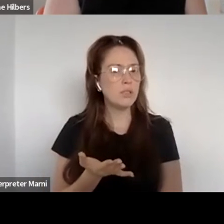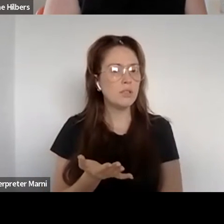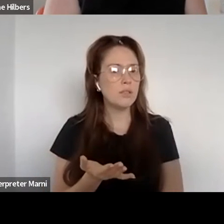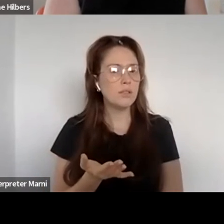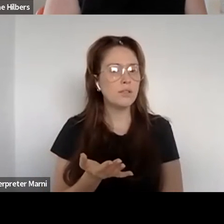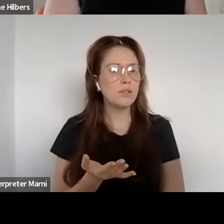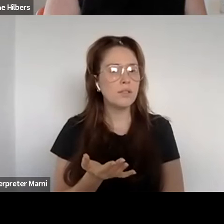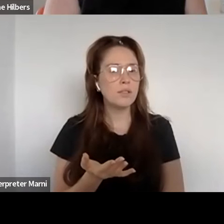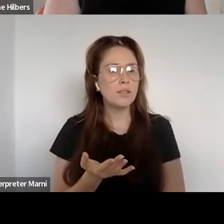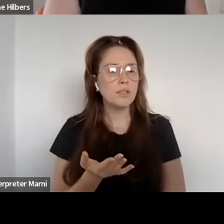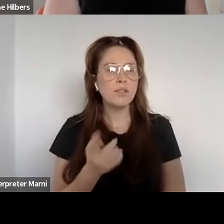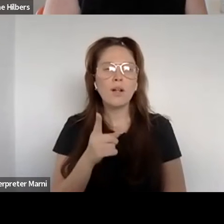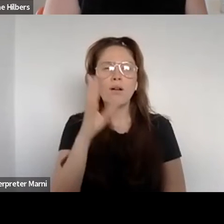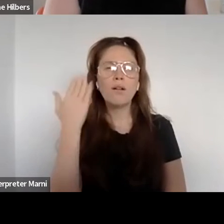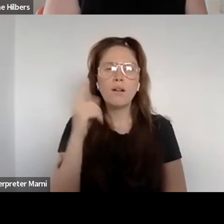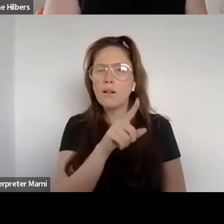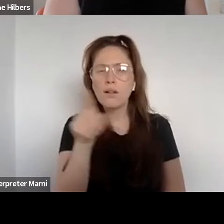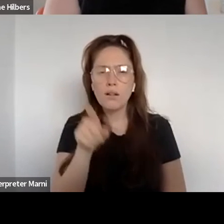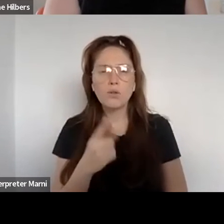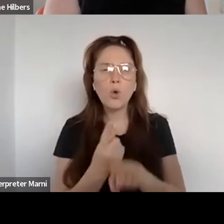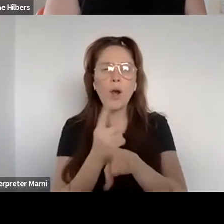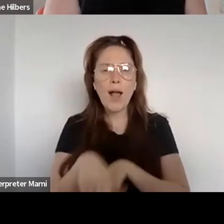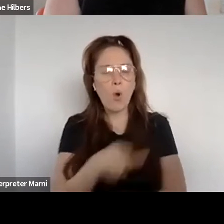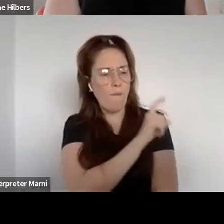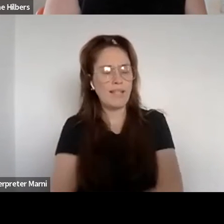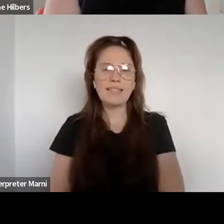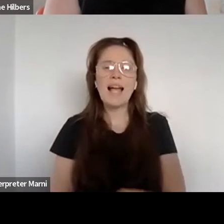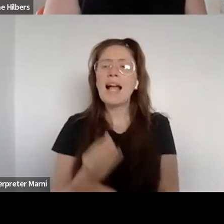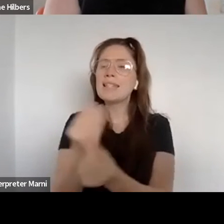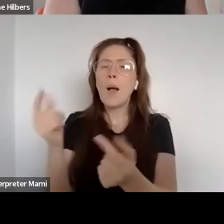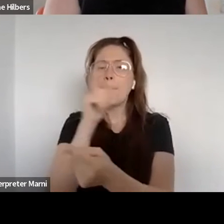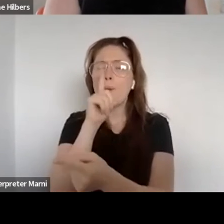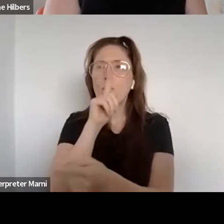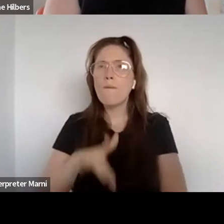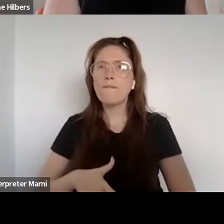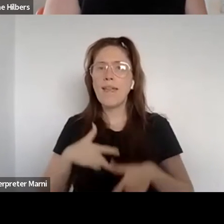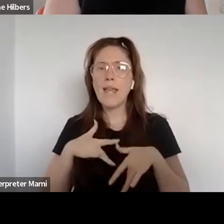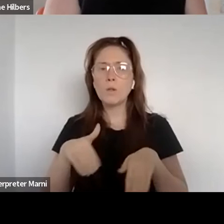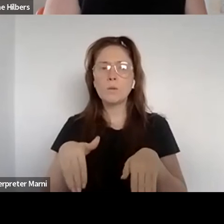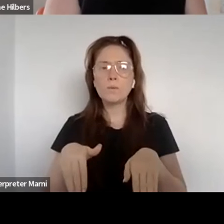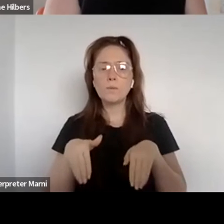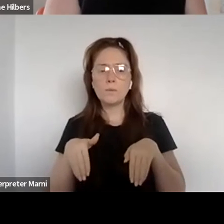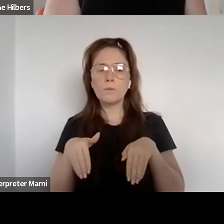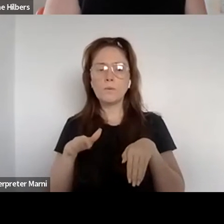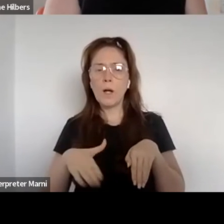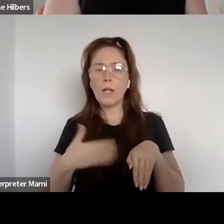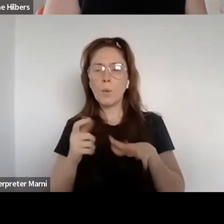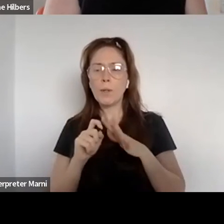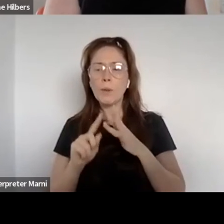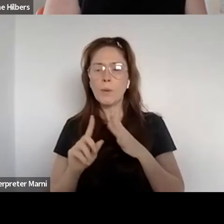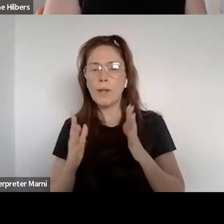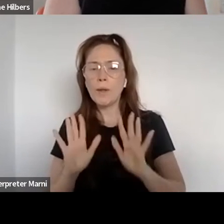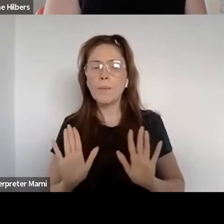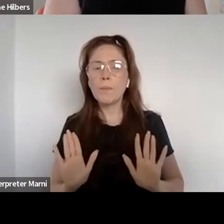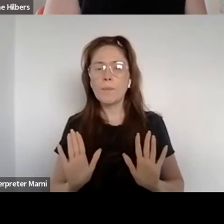before about confidence. People are a bit terrified to make a mark. So if you have a whole bunch of people doing simple